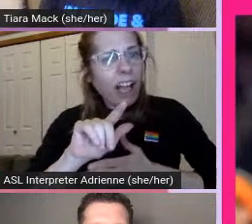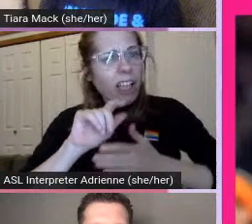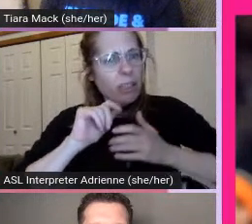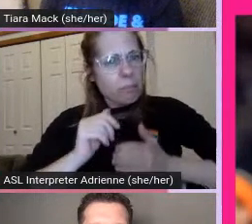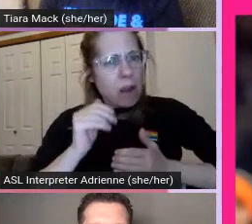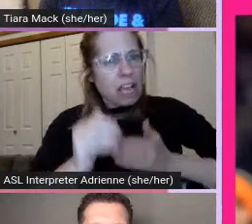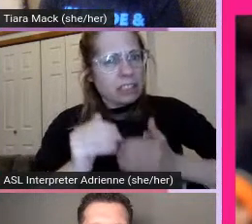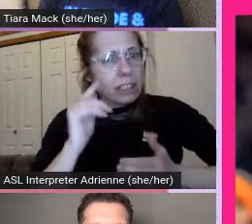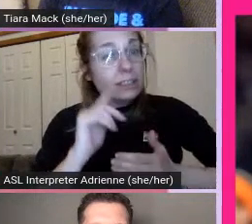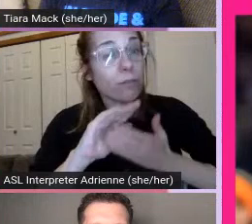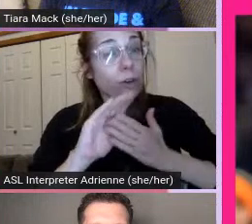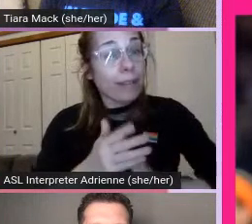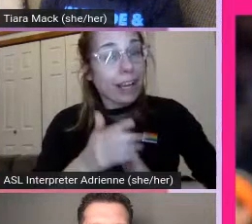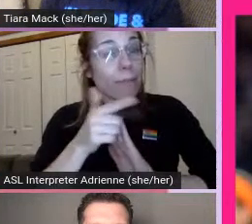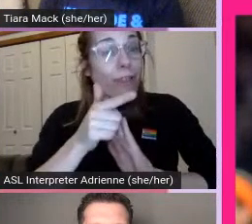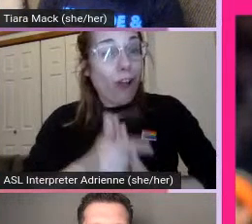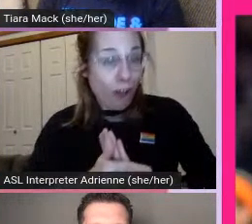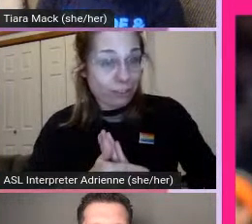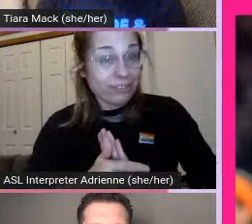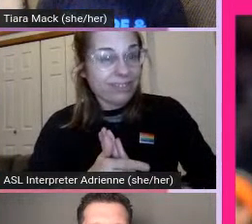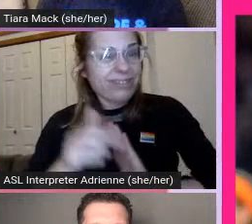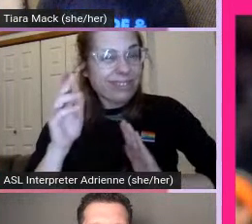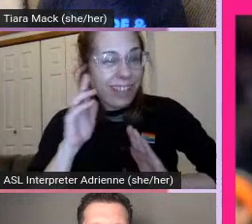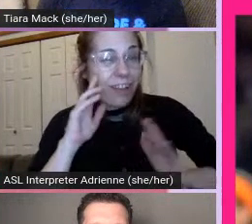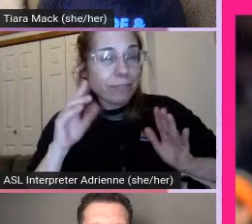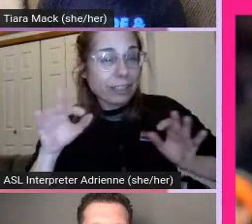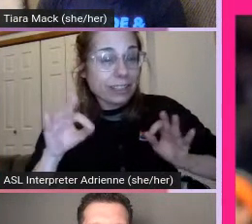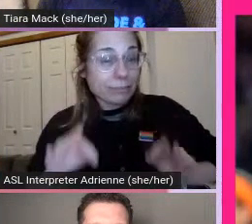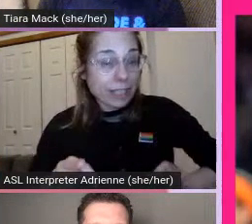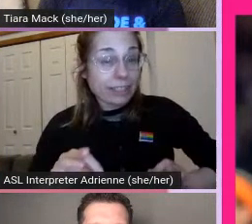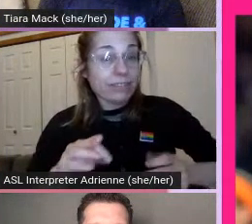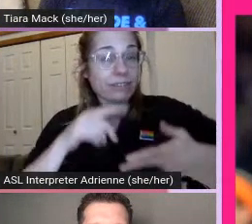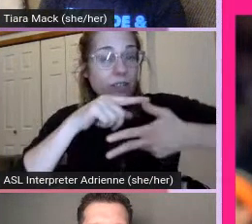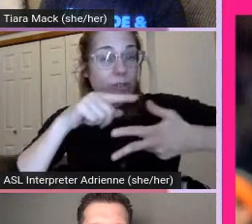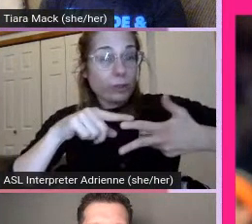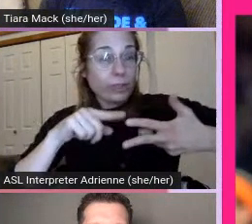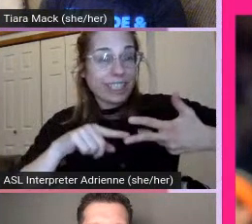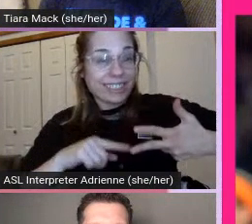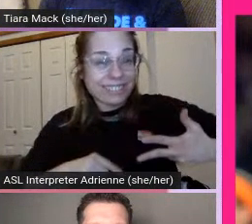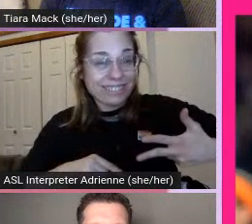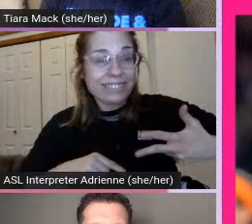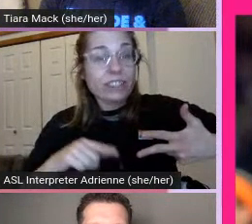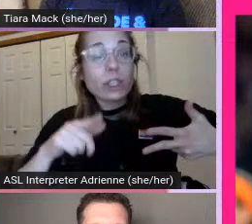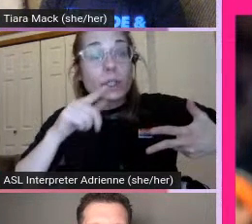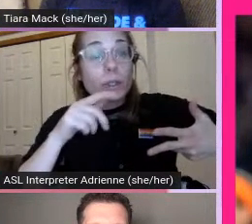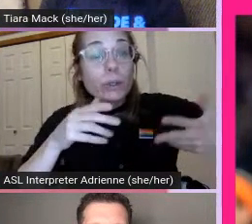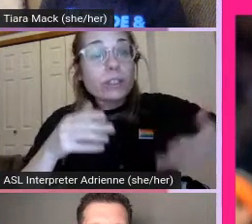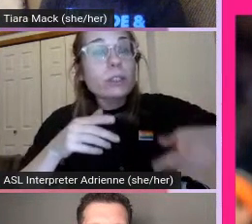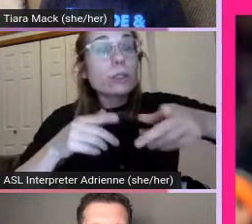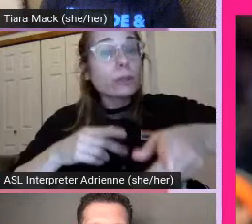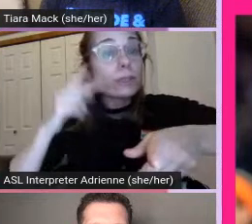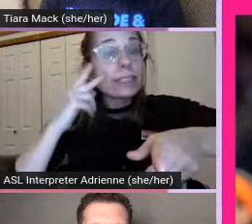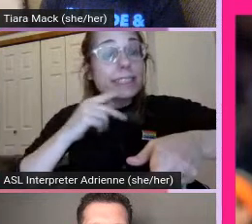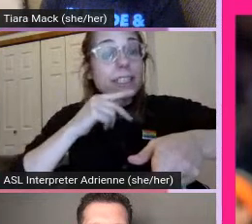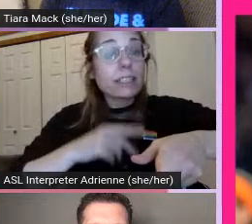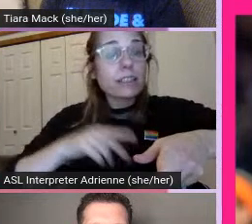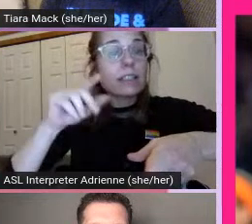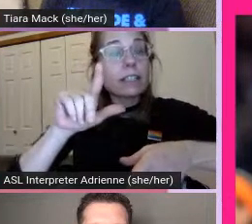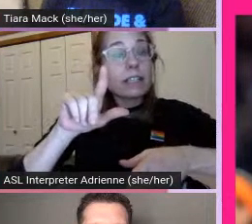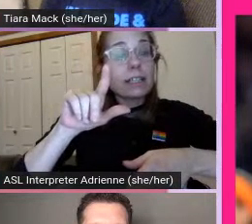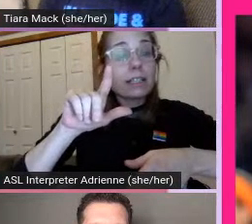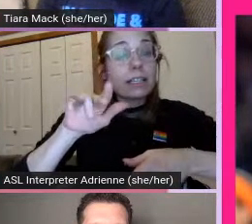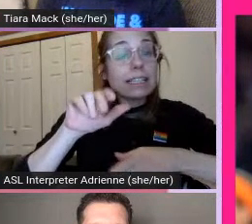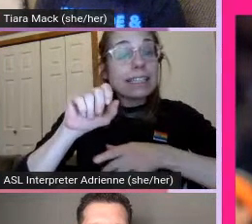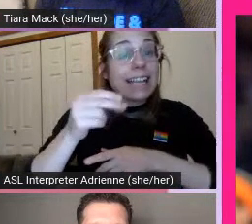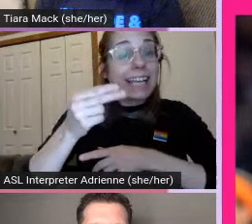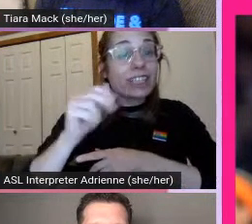the basics of how a bill becomes law. And on the screen, we have Laisha Clarendon, who is a